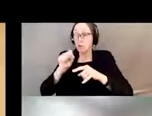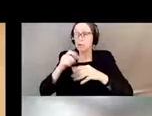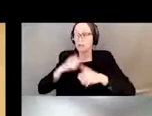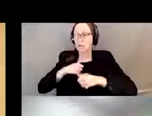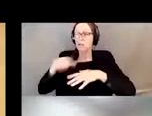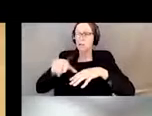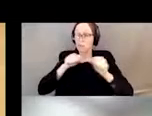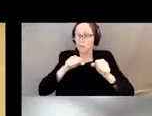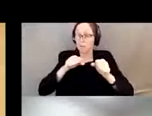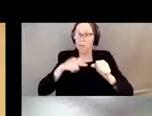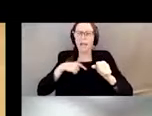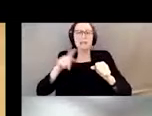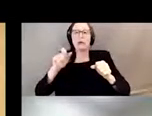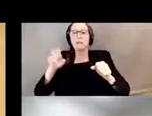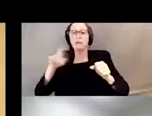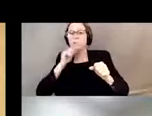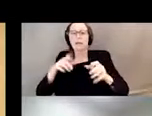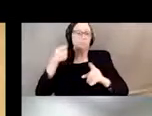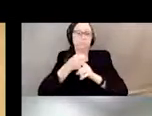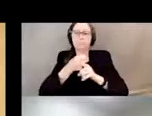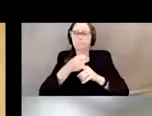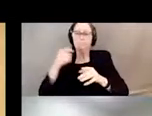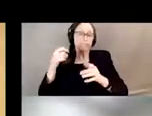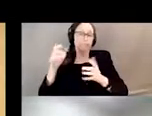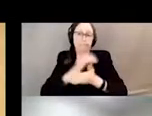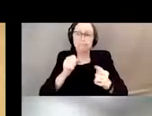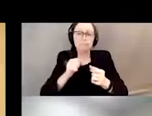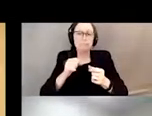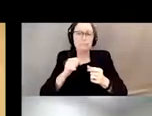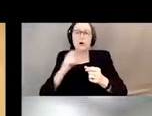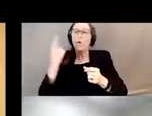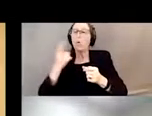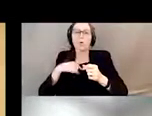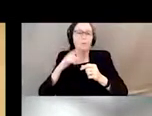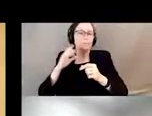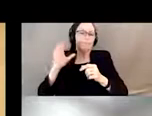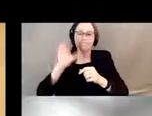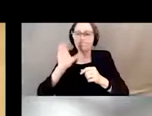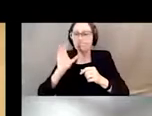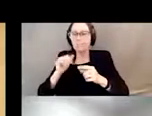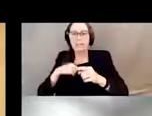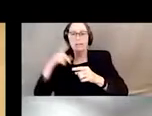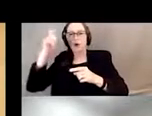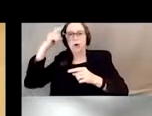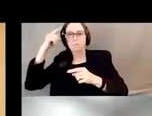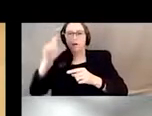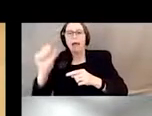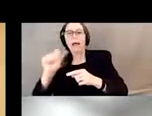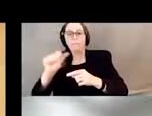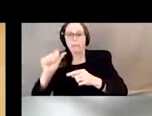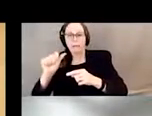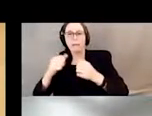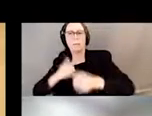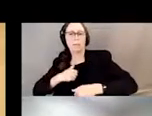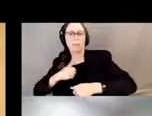will not attack them. The Taliban will only go after Afghan, okay, government forces and military